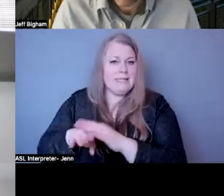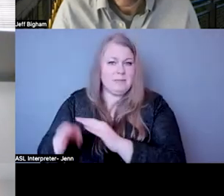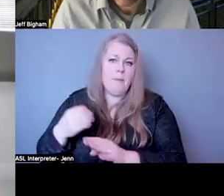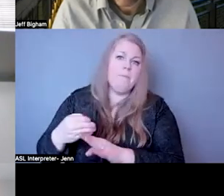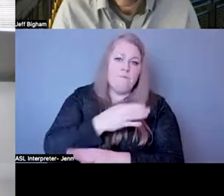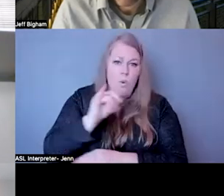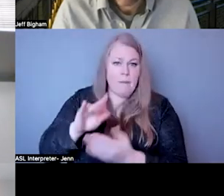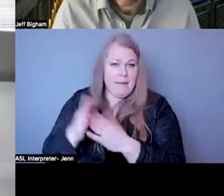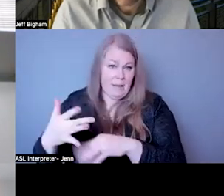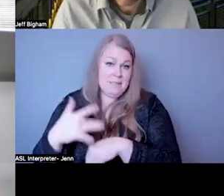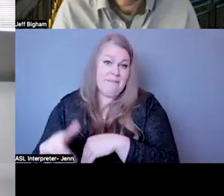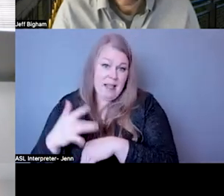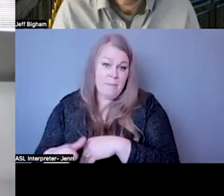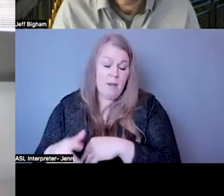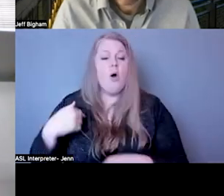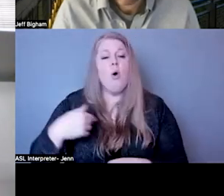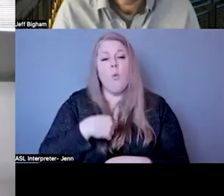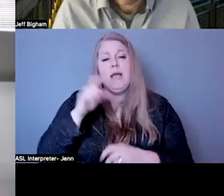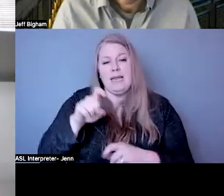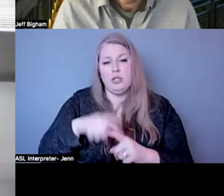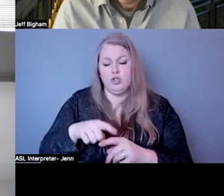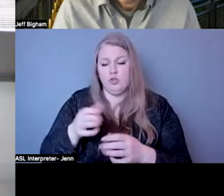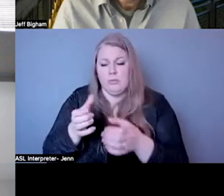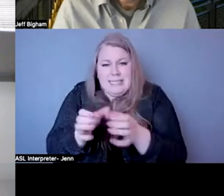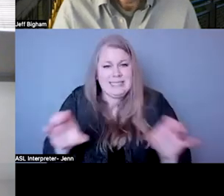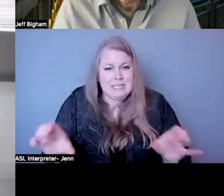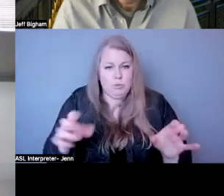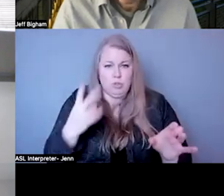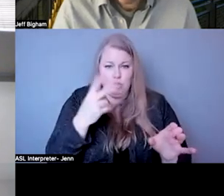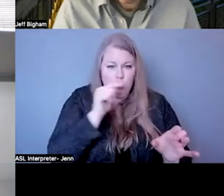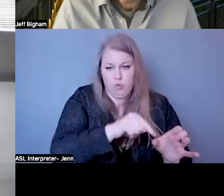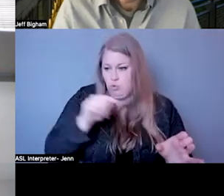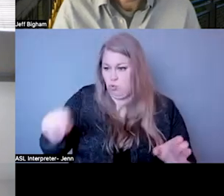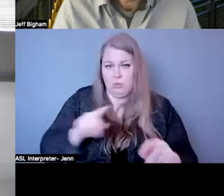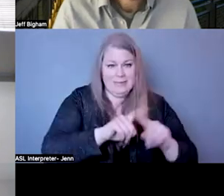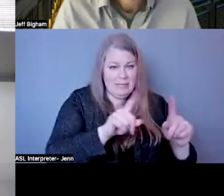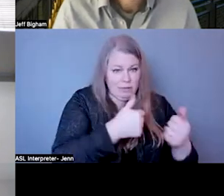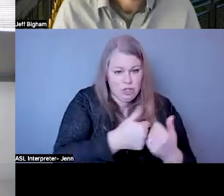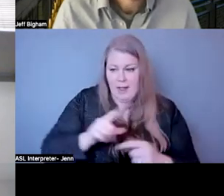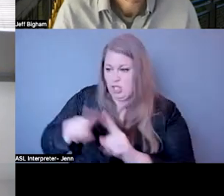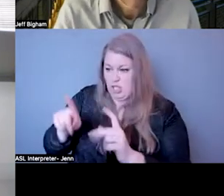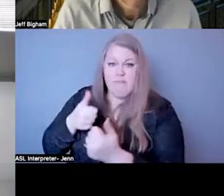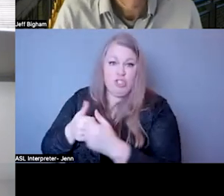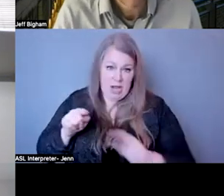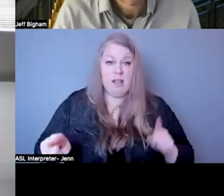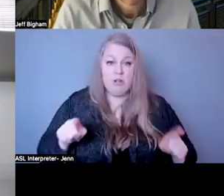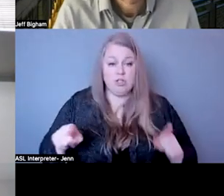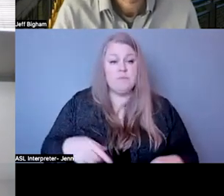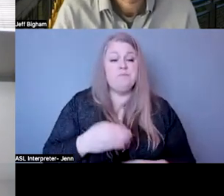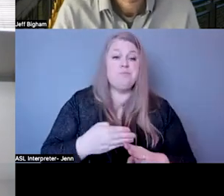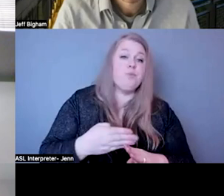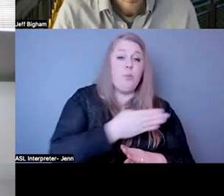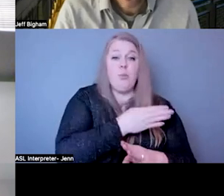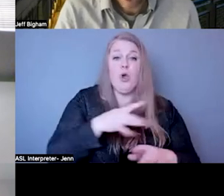becomes available. And so we should distinguish between those 2 challenges because the pre-recorded, so to